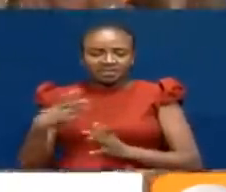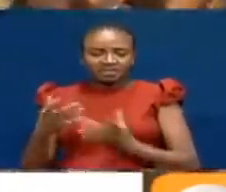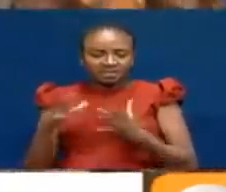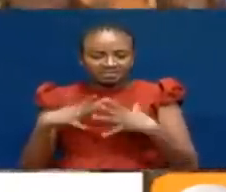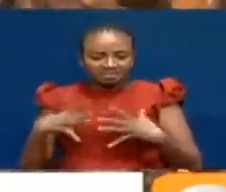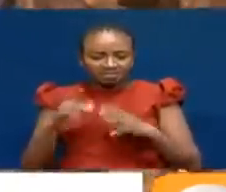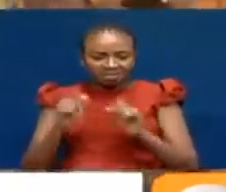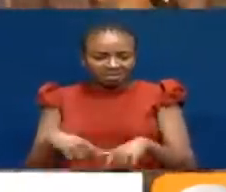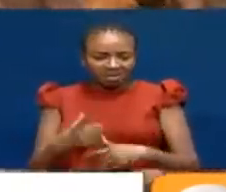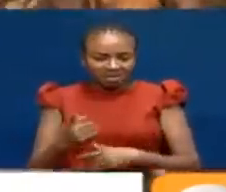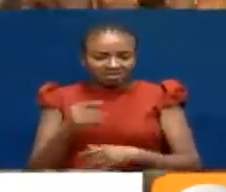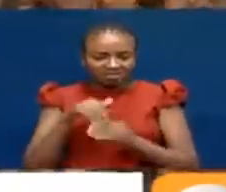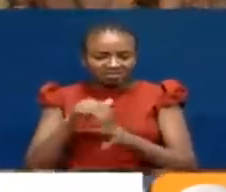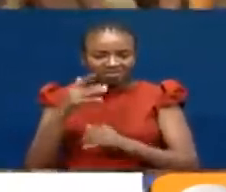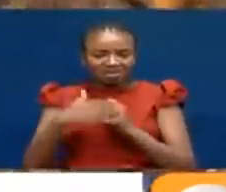miaka tisa.